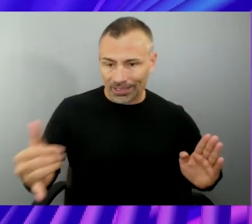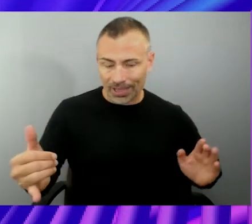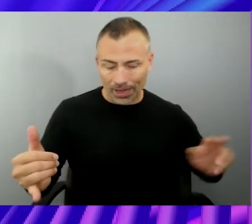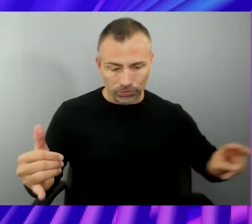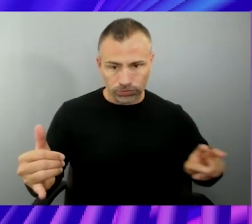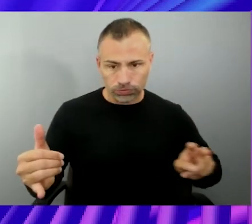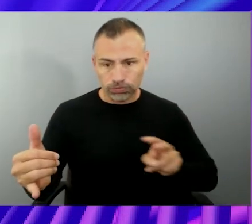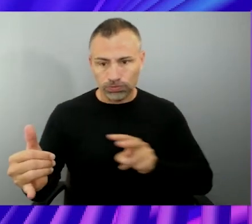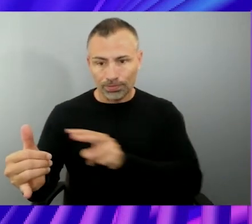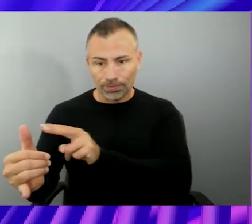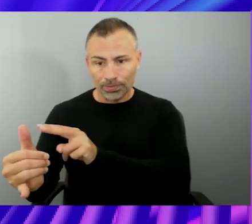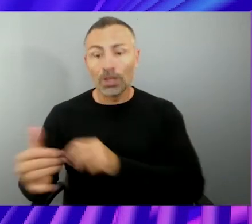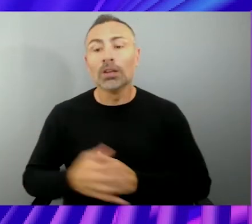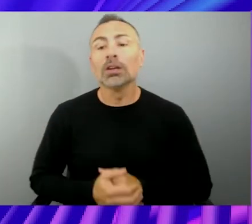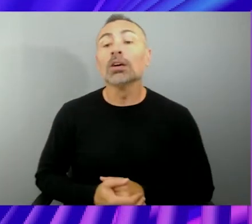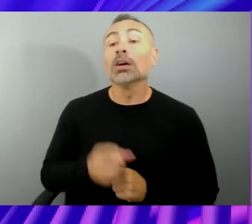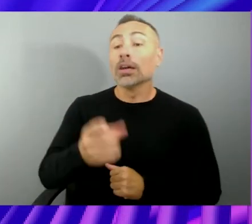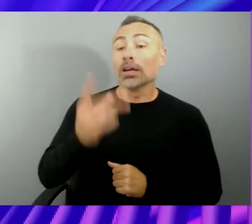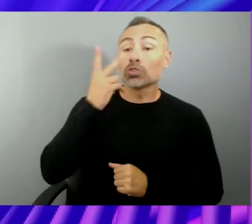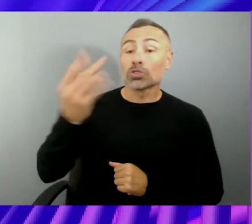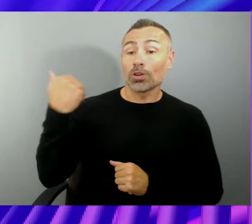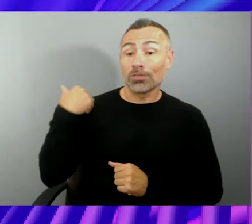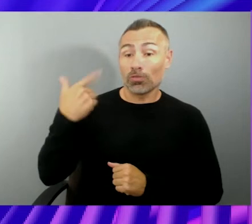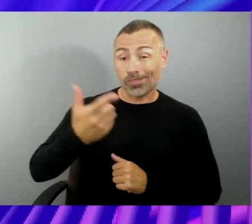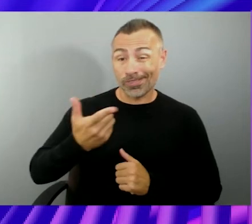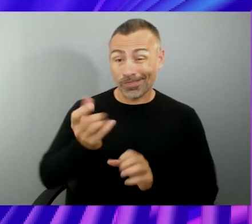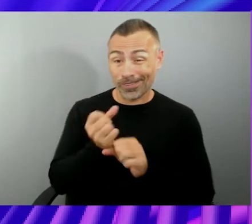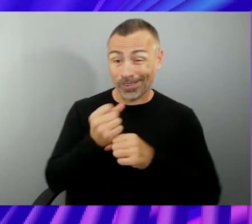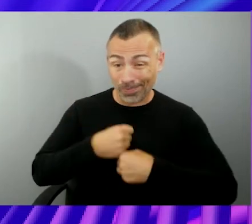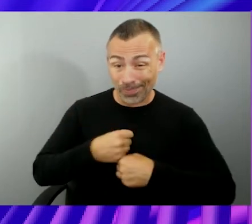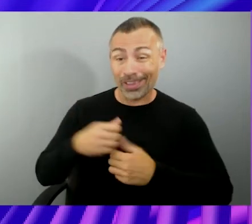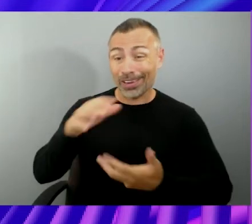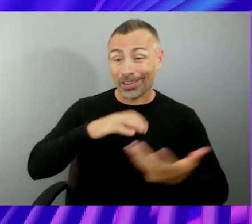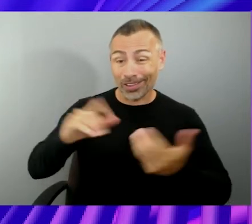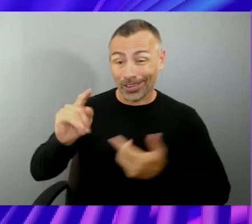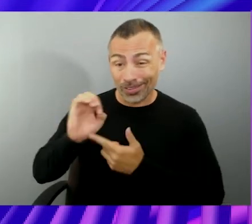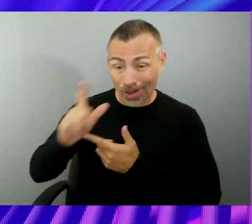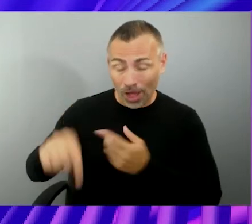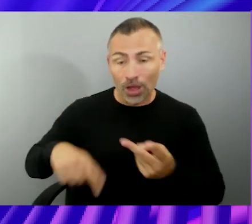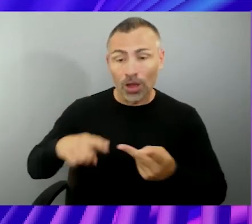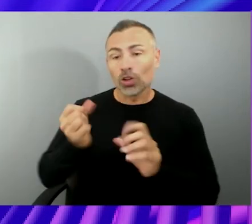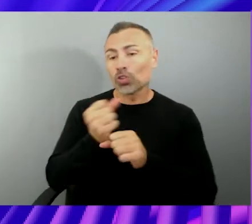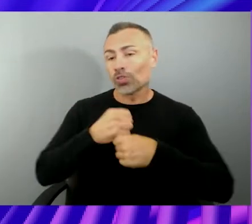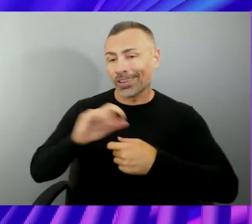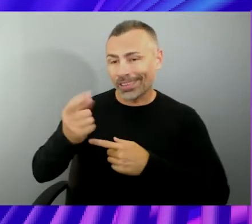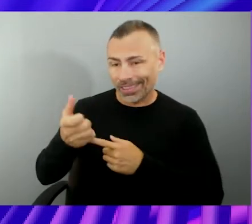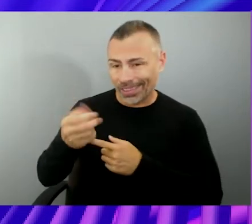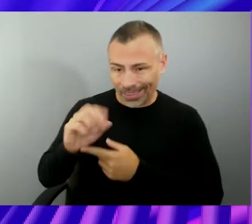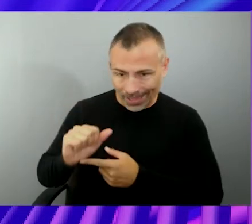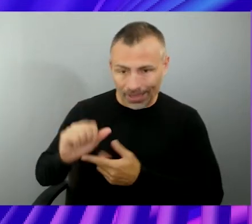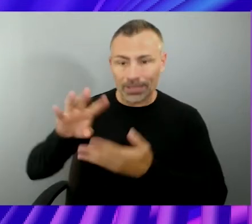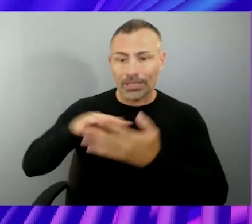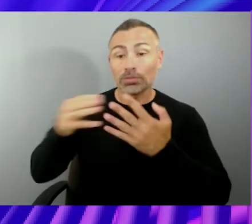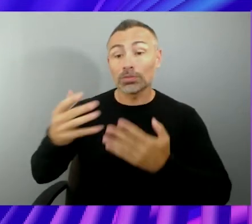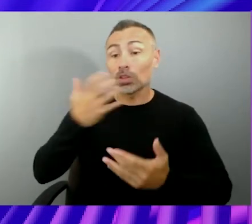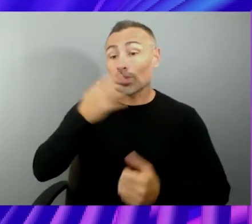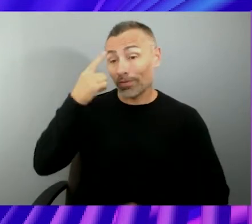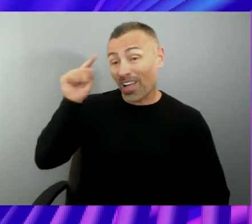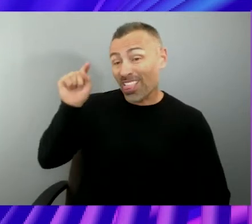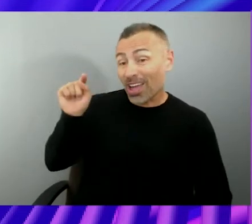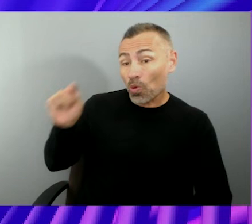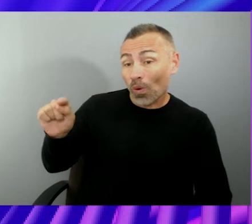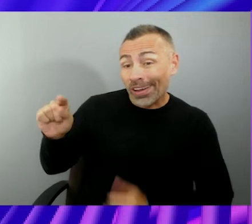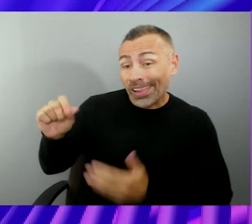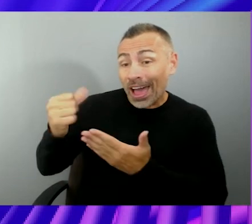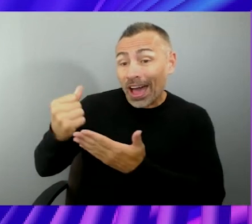did CloudTrail, create Athena table, well, that's awesome for that account. What if I have 10 accounts, 100